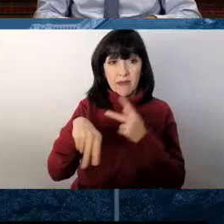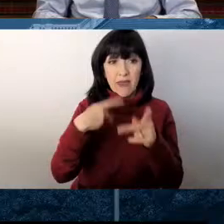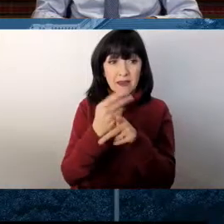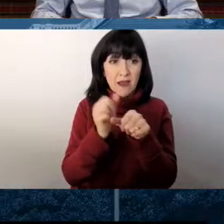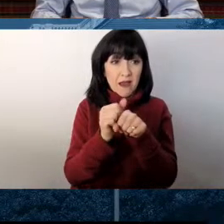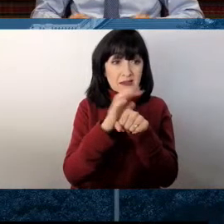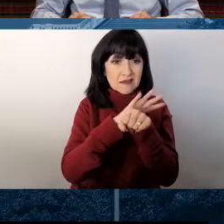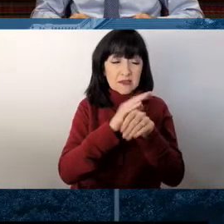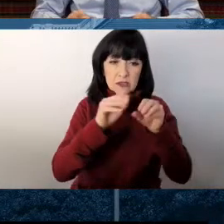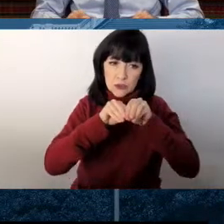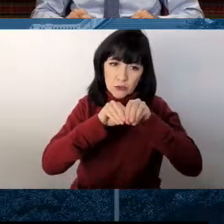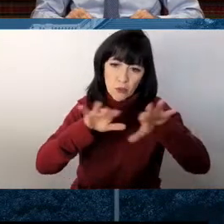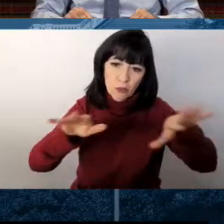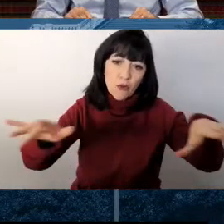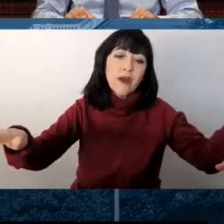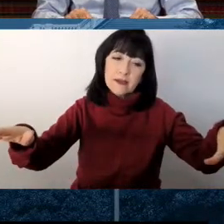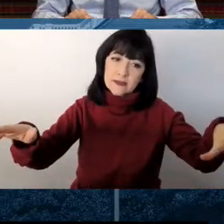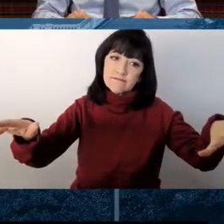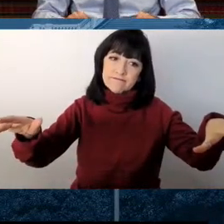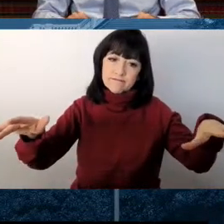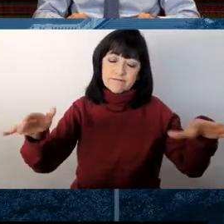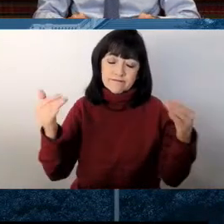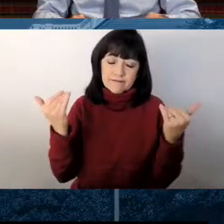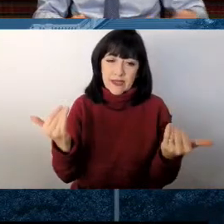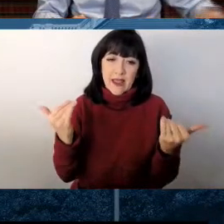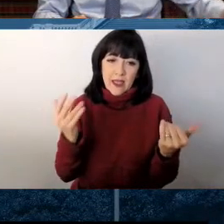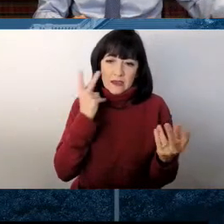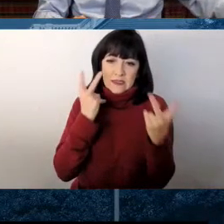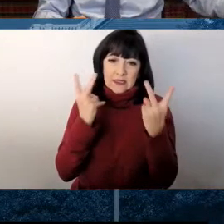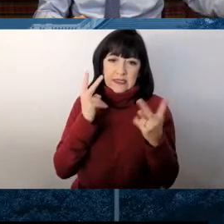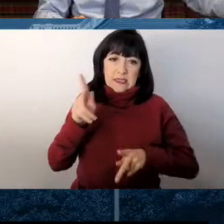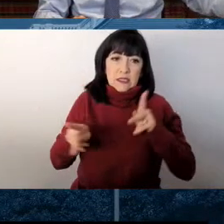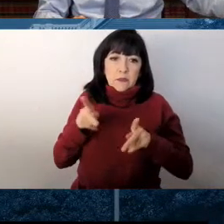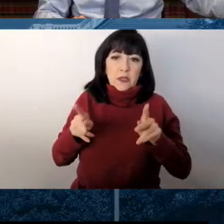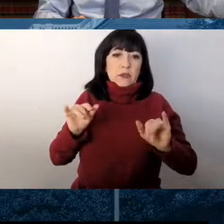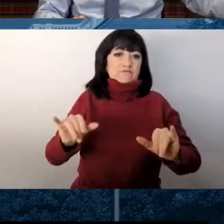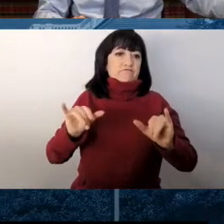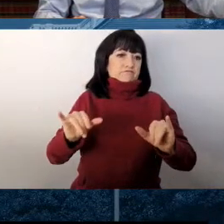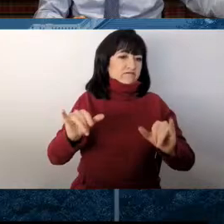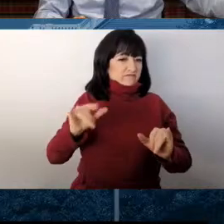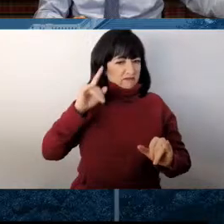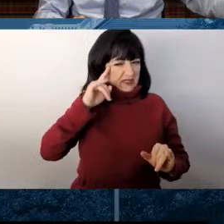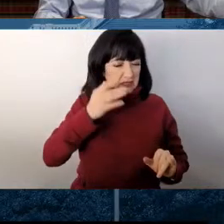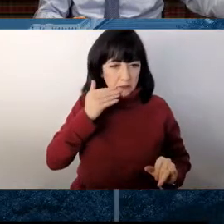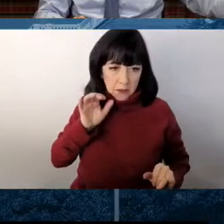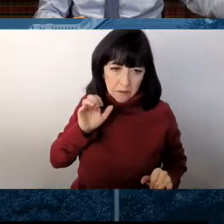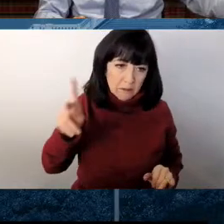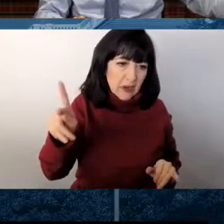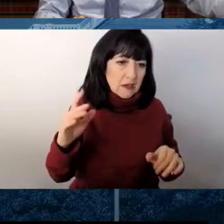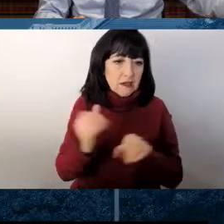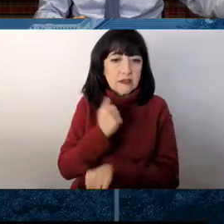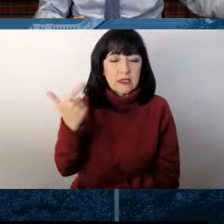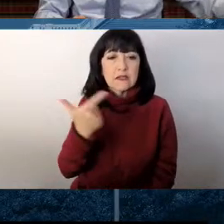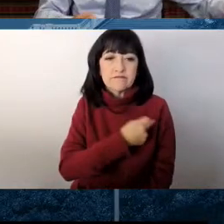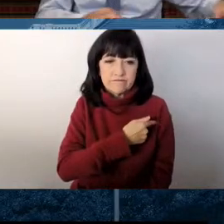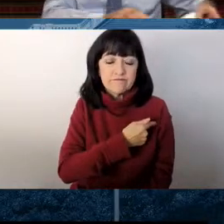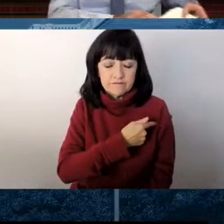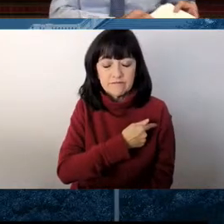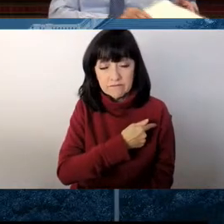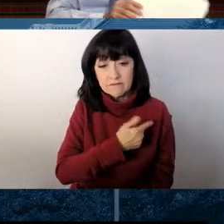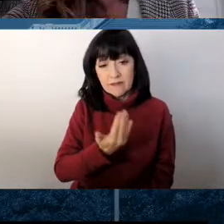And with that, I'm going to turn it over to Dr. Rattay with thanks for everything that her team is doing at Public Health. Dr.